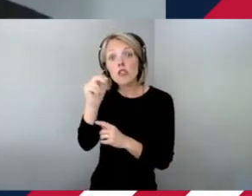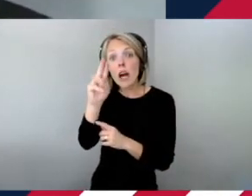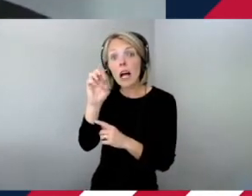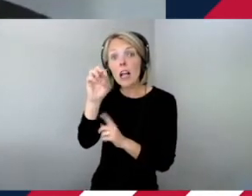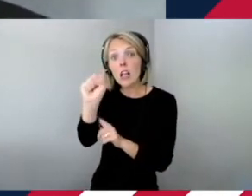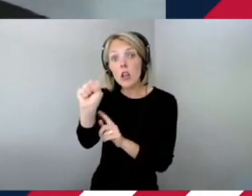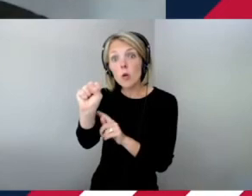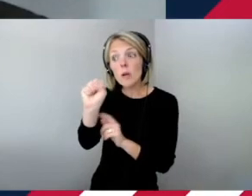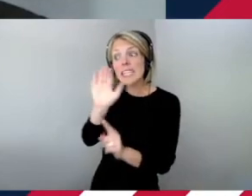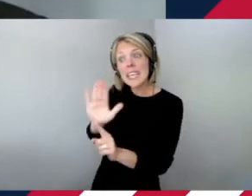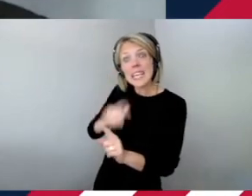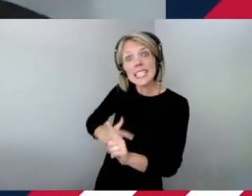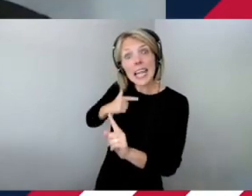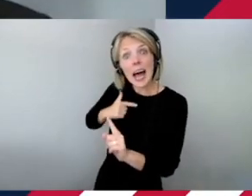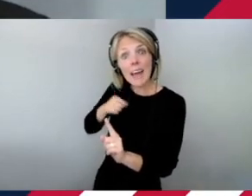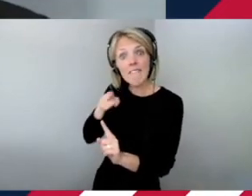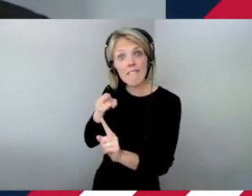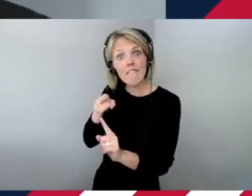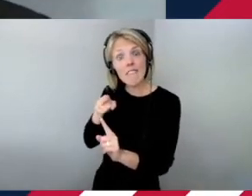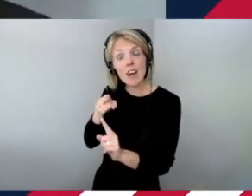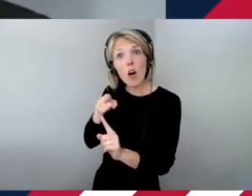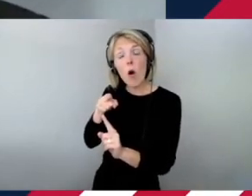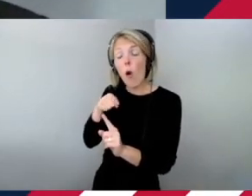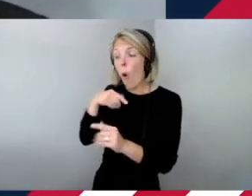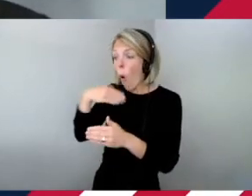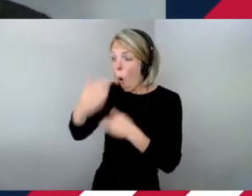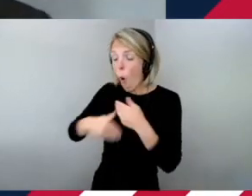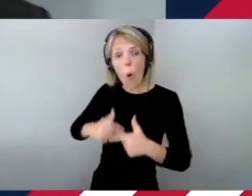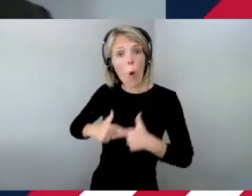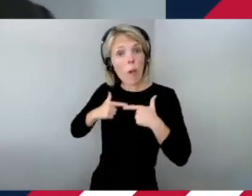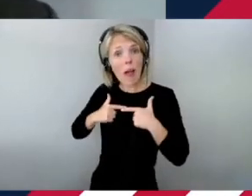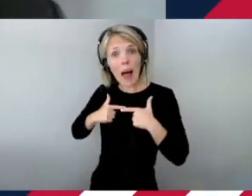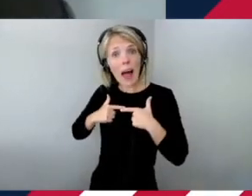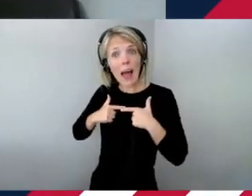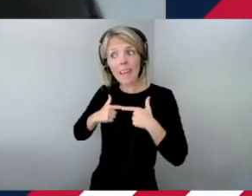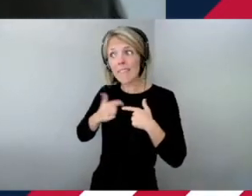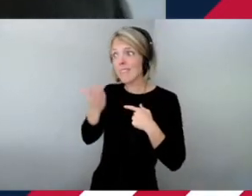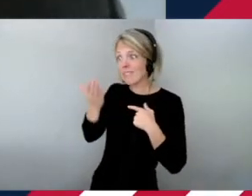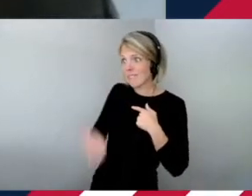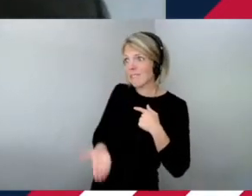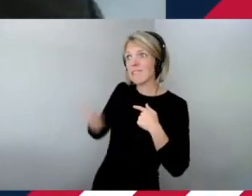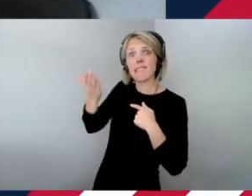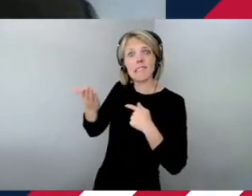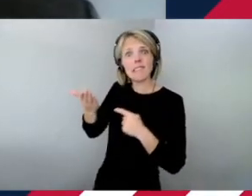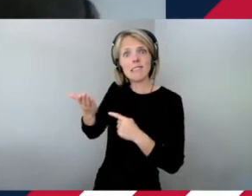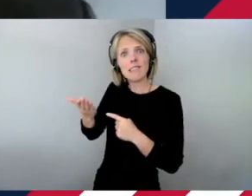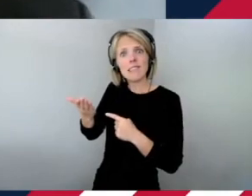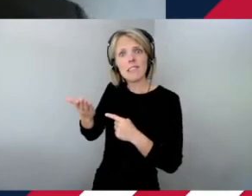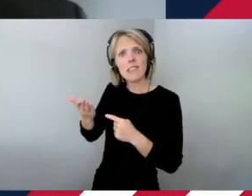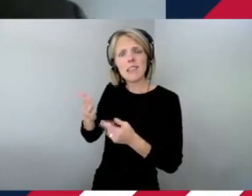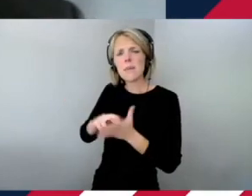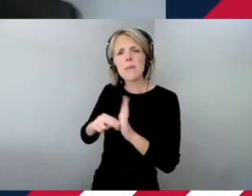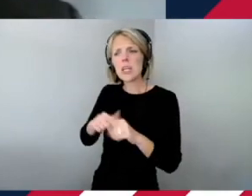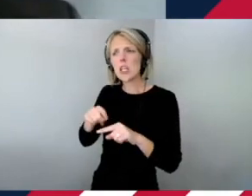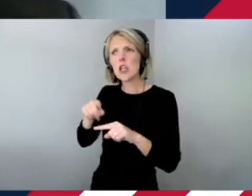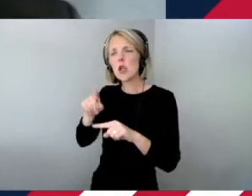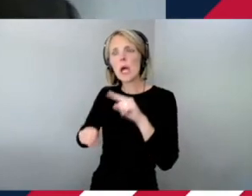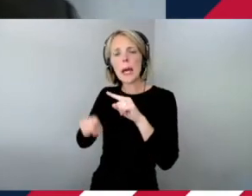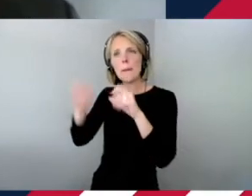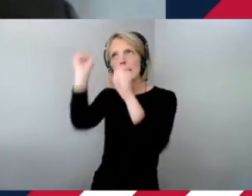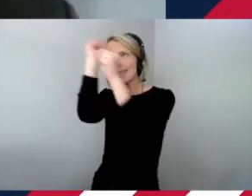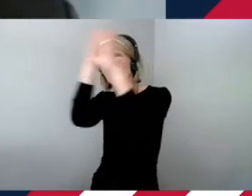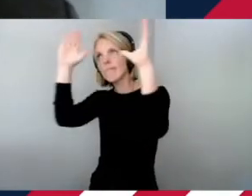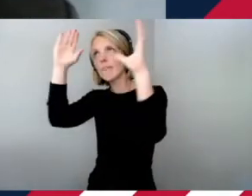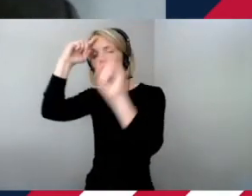life completely demolishes the notion that you cannot be idealistic